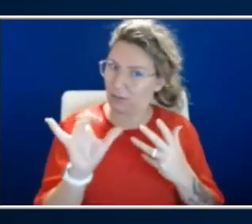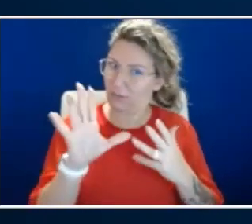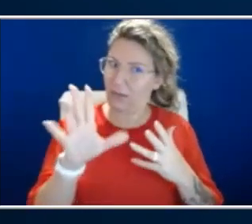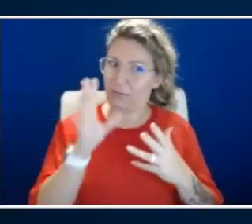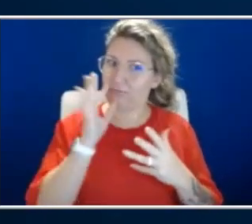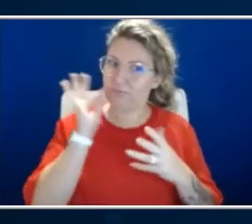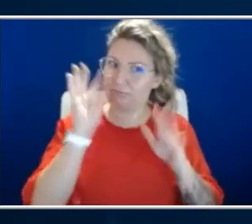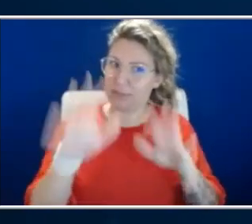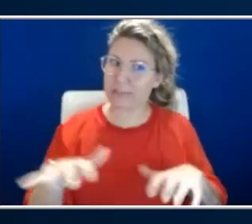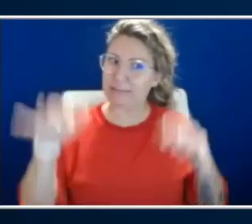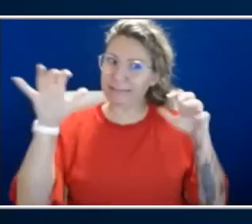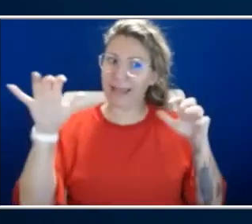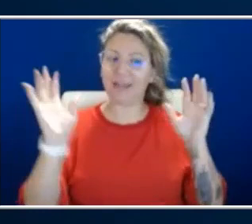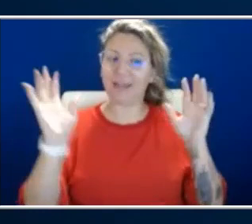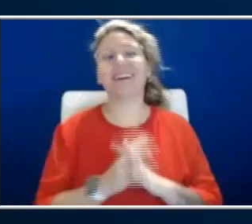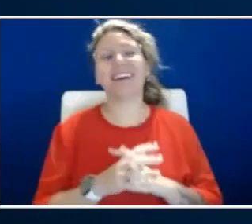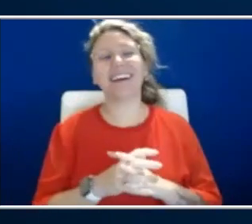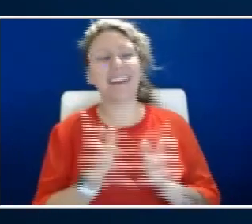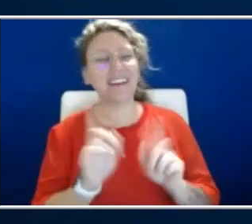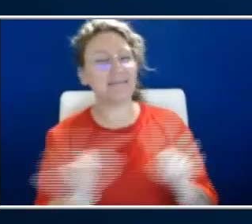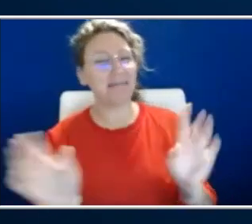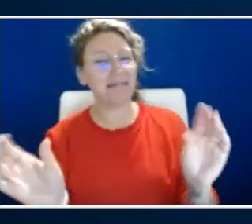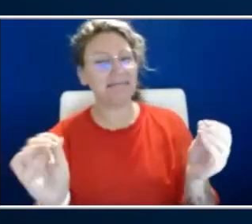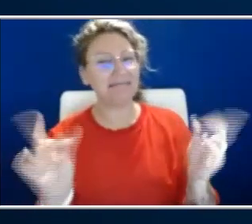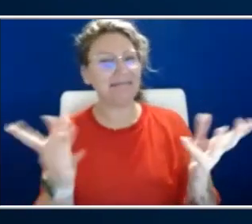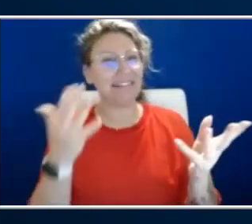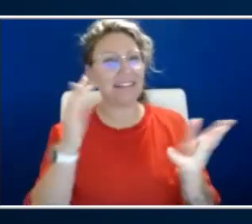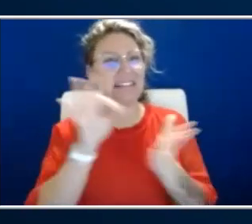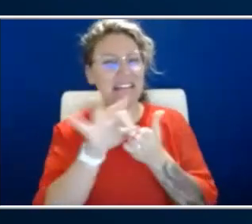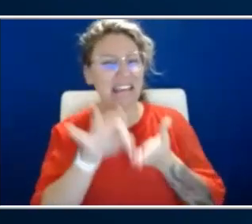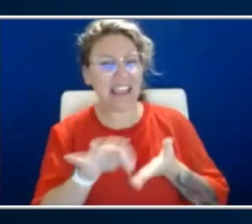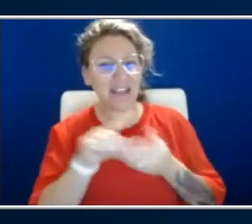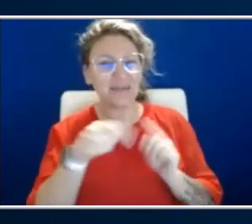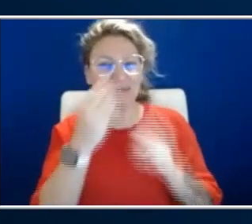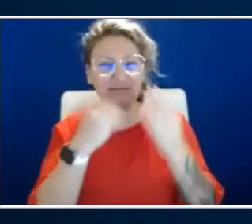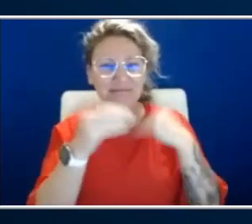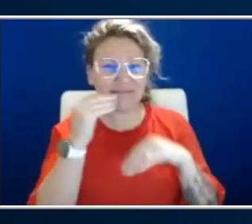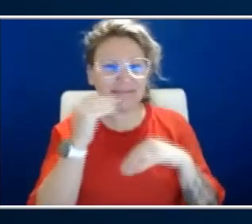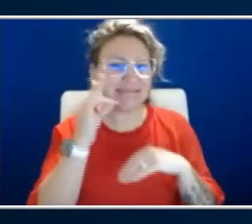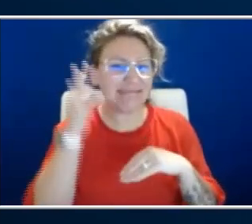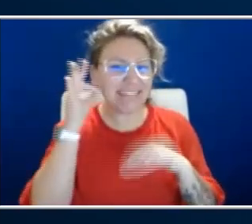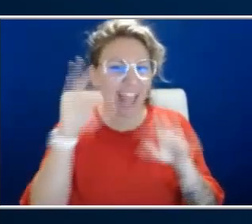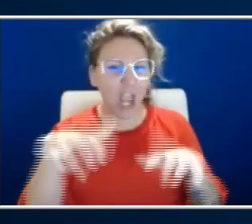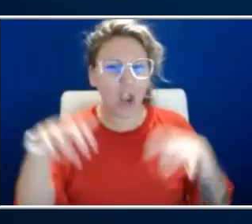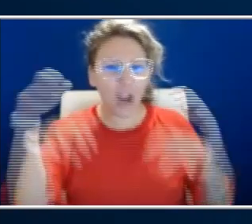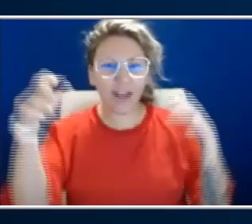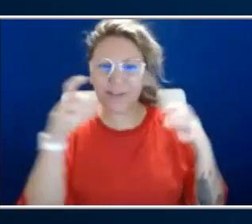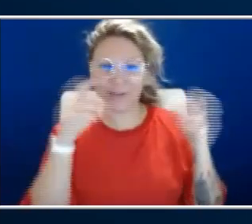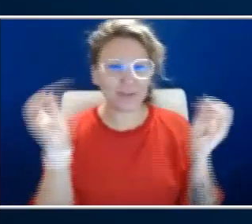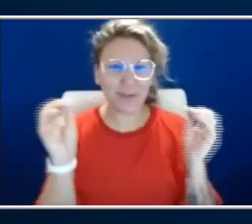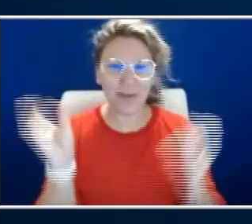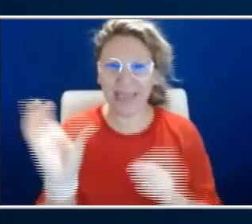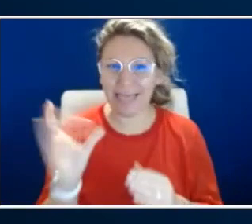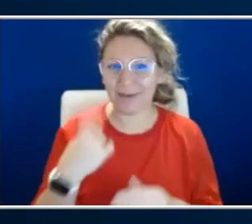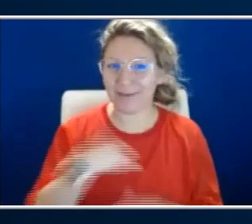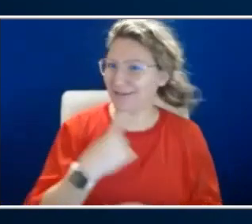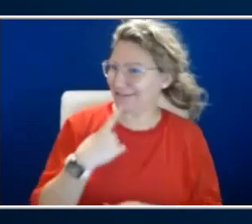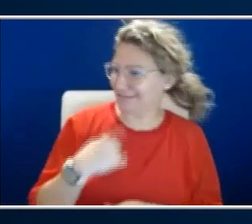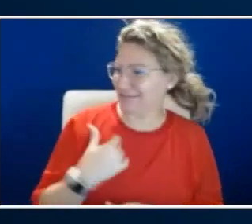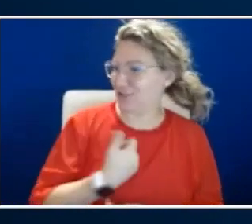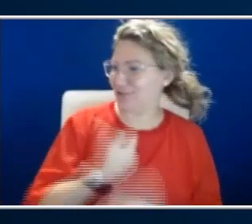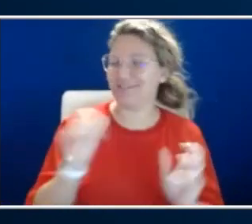is. But nothing counts. When you're eating it at Arrowhead, it doesn't count. It doesn't have calories. That's what we tell ourselves. Absolutely